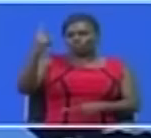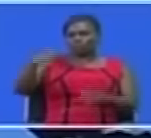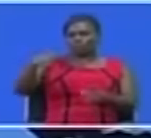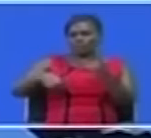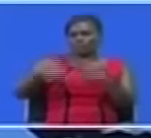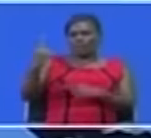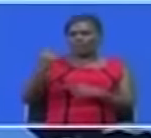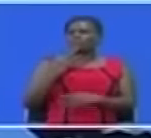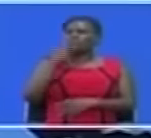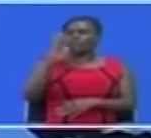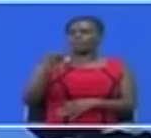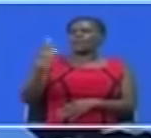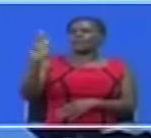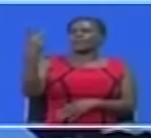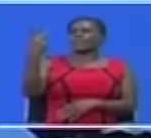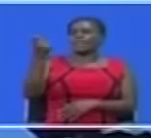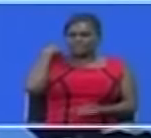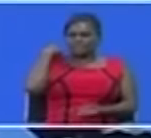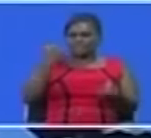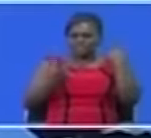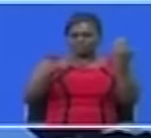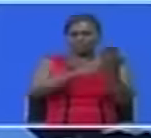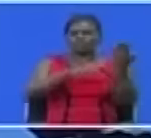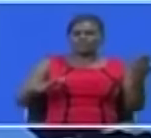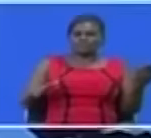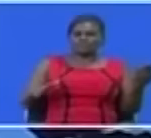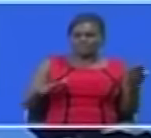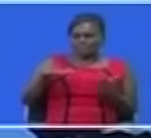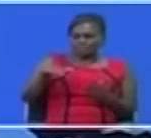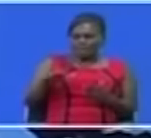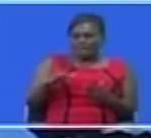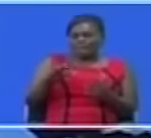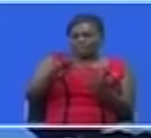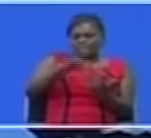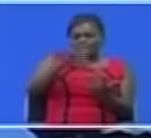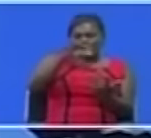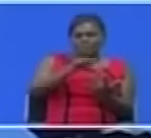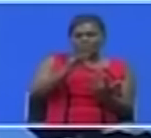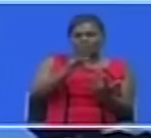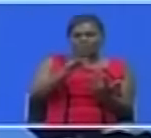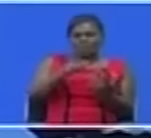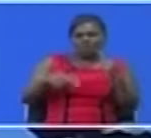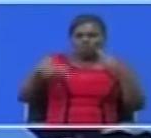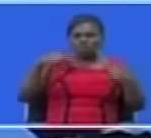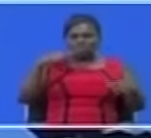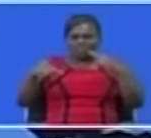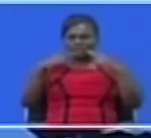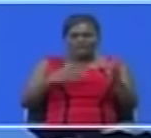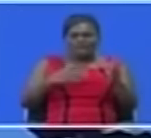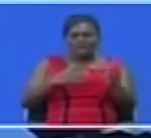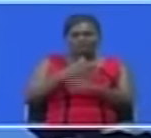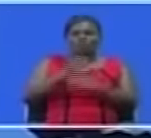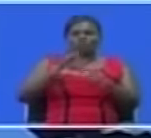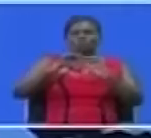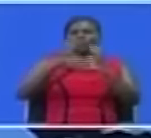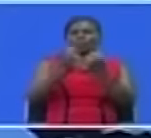its taste and aroma. So Kenya tea is so popular that it is the beverage of choice served in restaurants and cafes